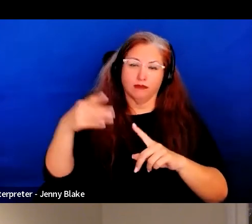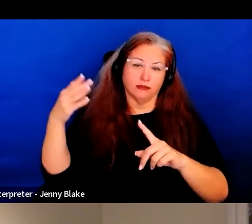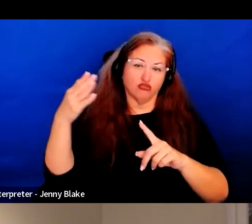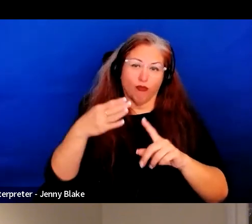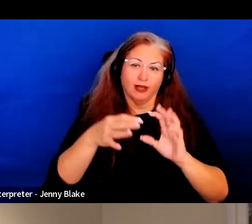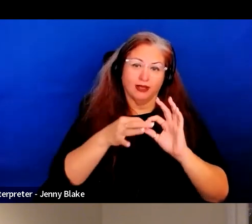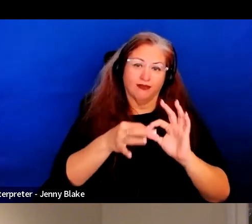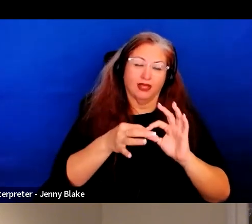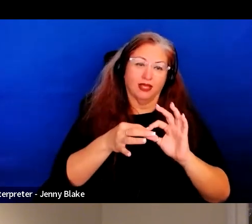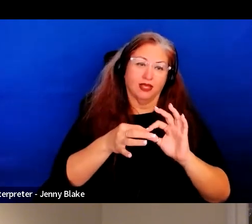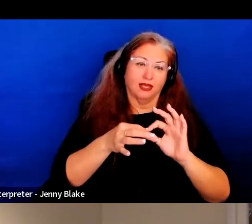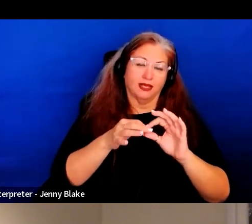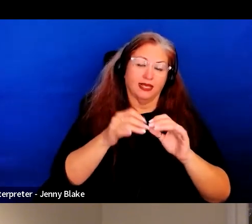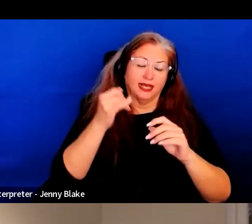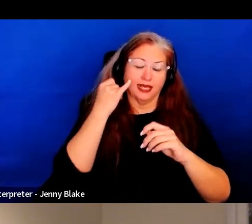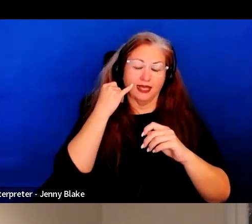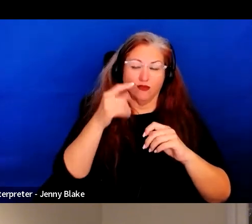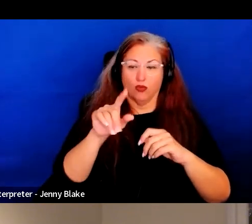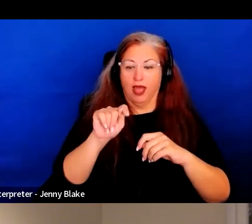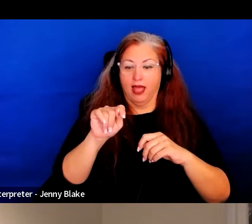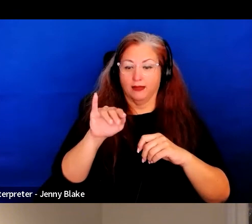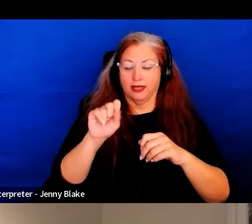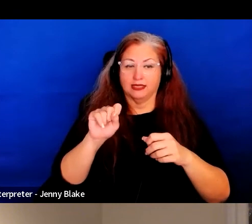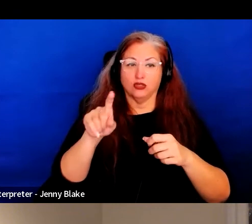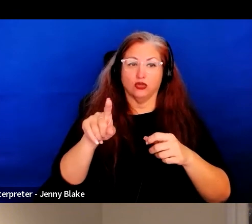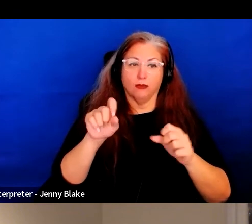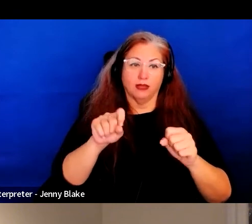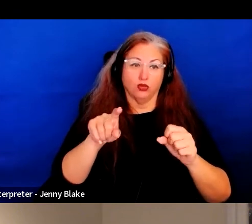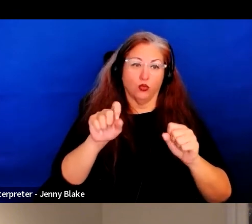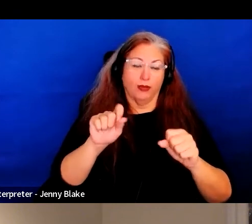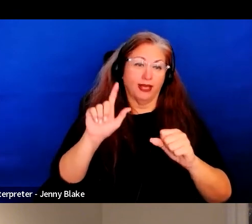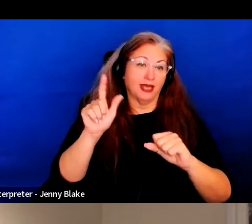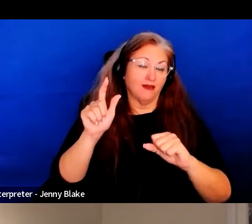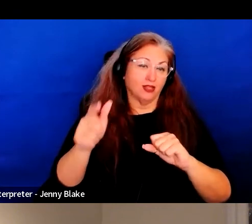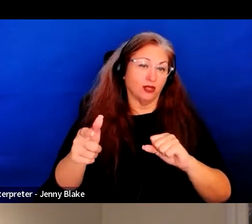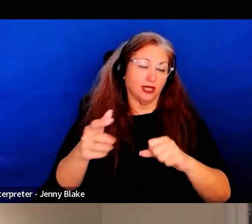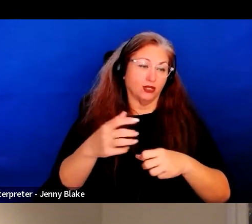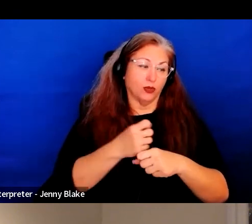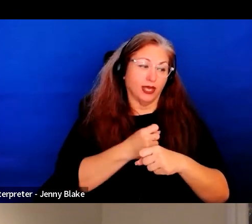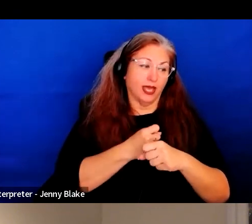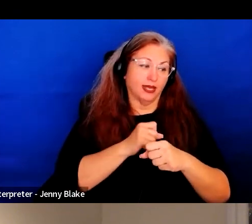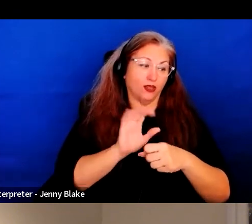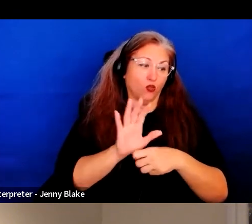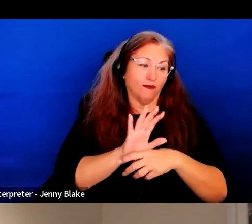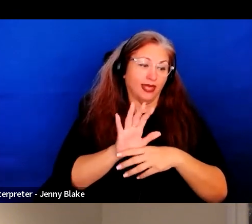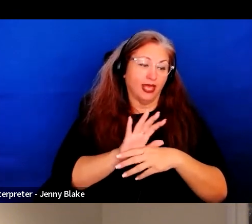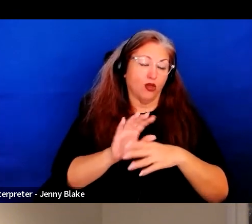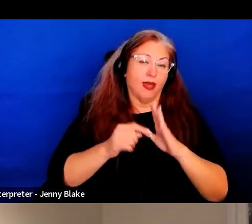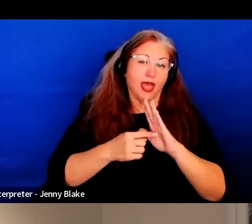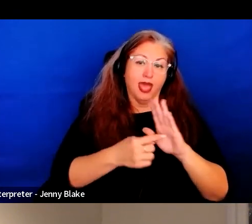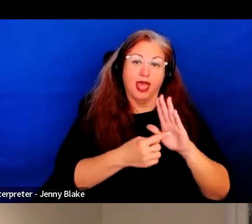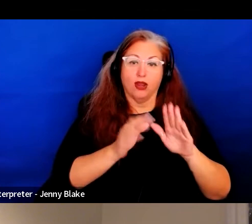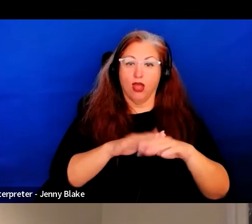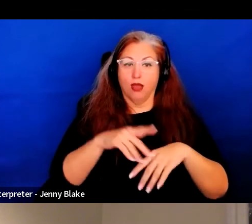with, you know, if you get ITVS funding, there's a potential that you can eventually get your film aired on POV